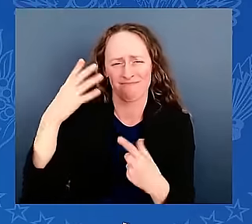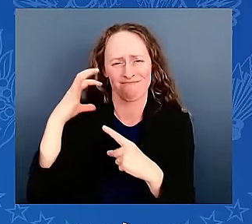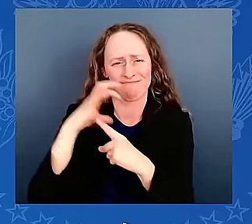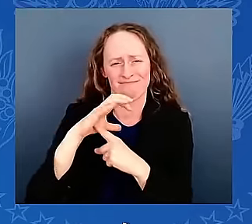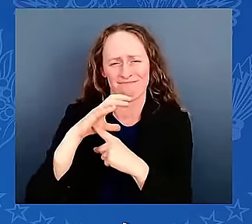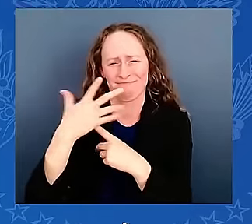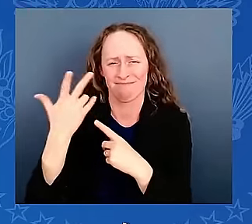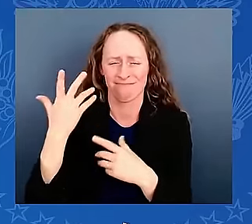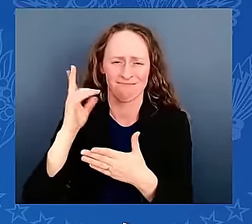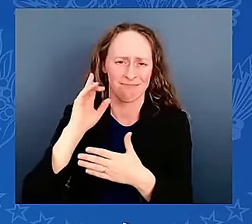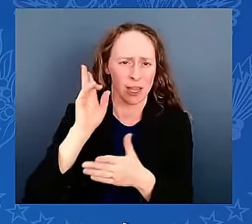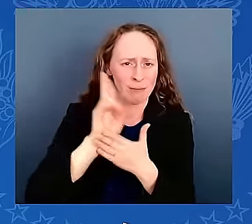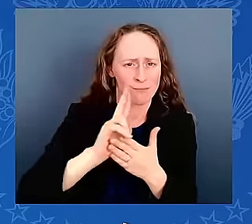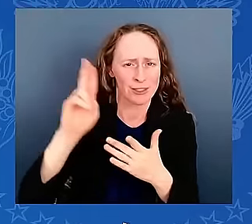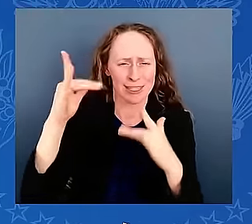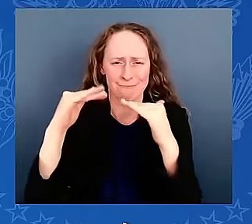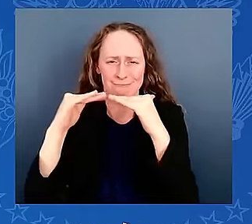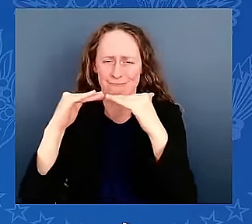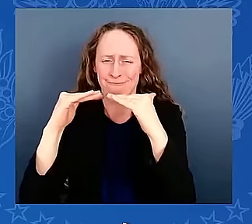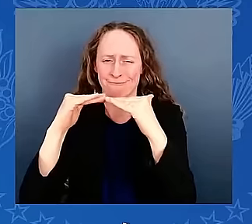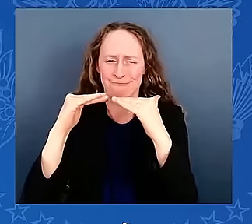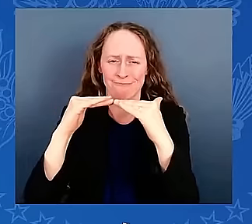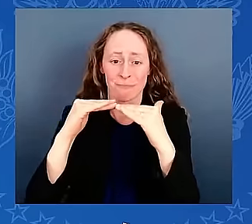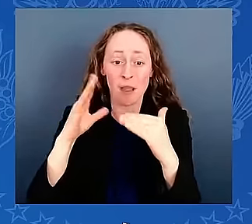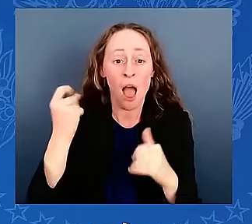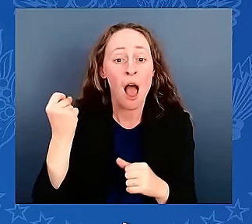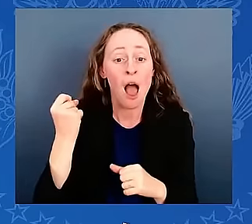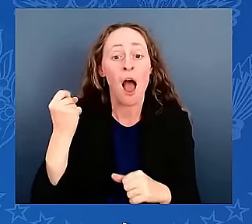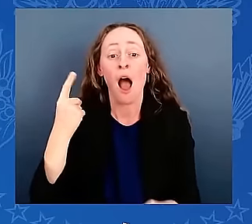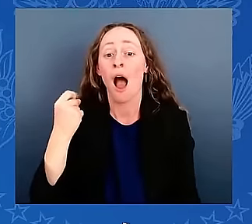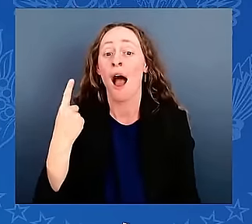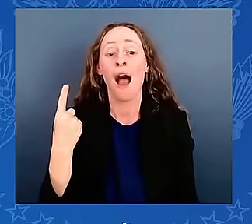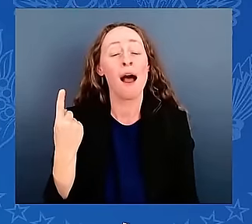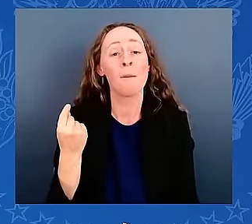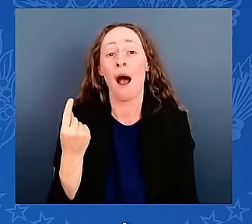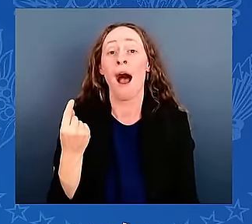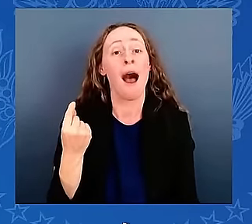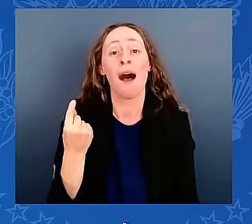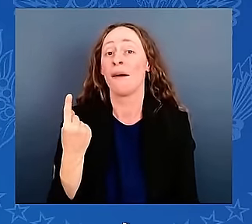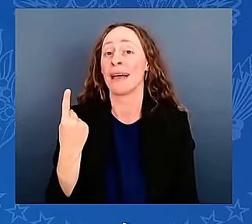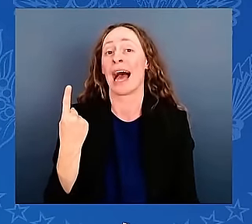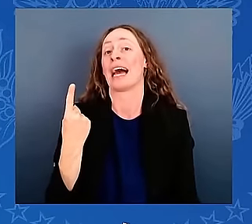No, I'm serious. Not a joke. And Kamala and I have a constant fight.